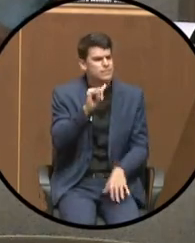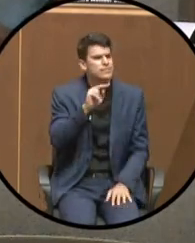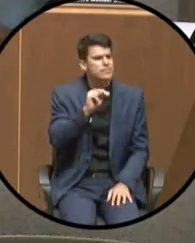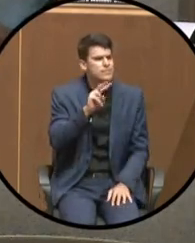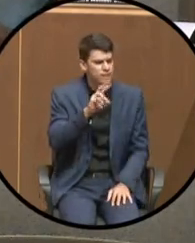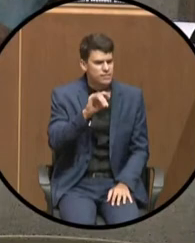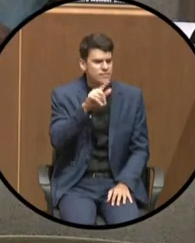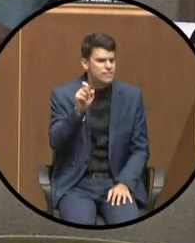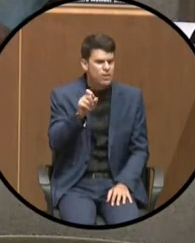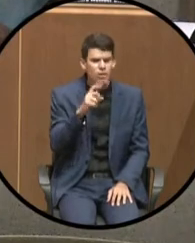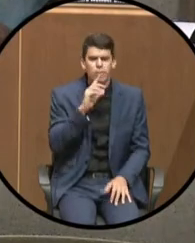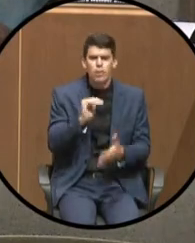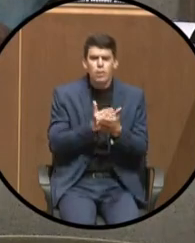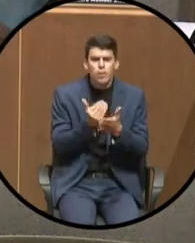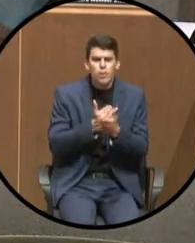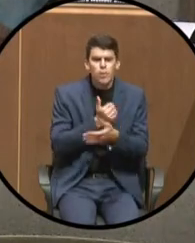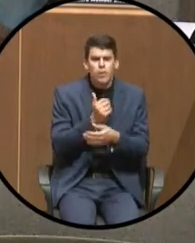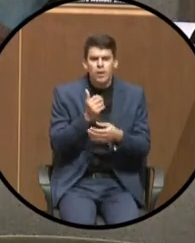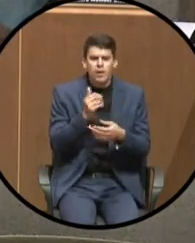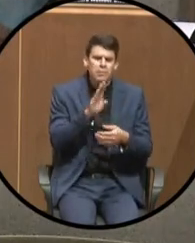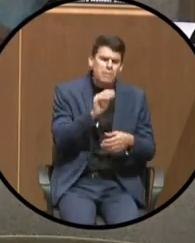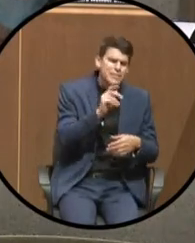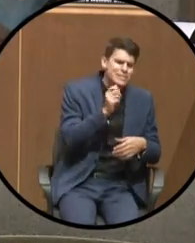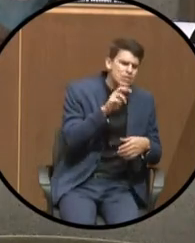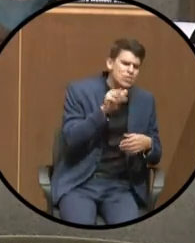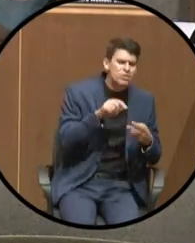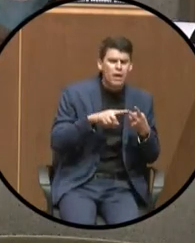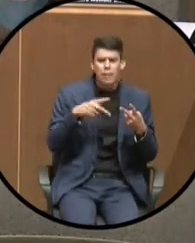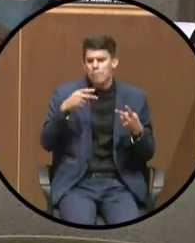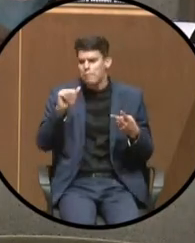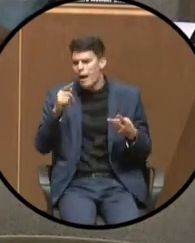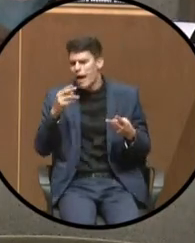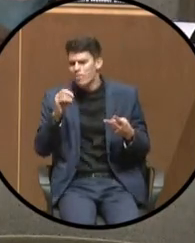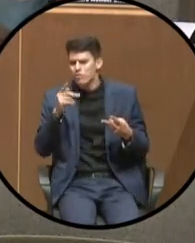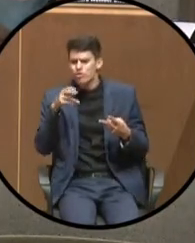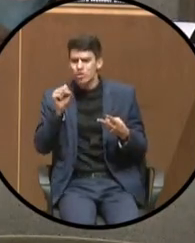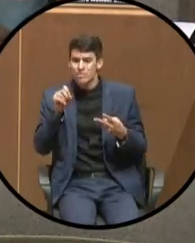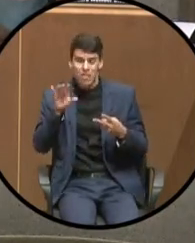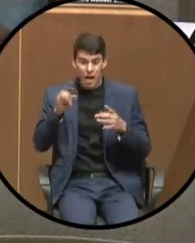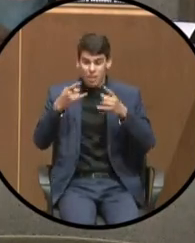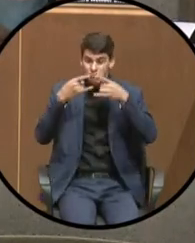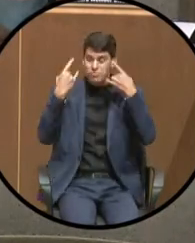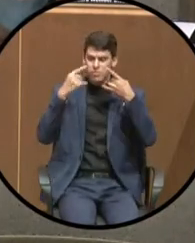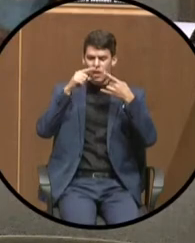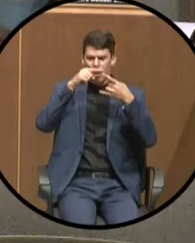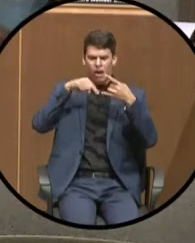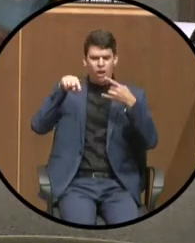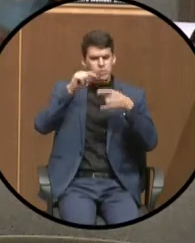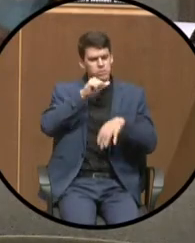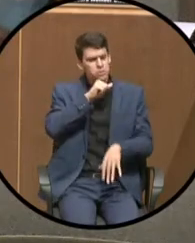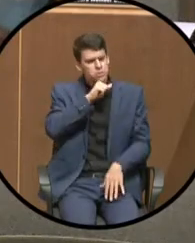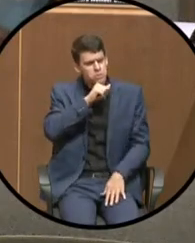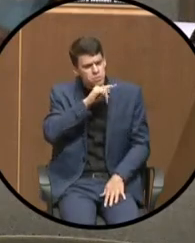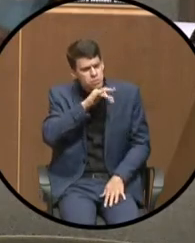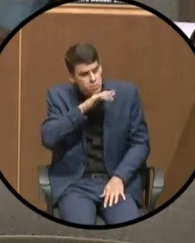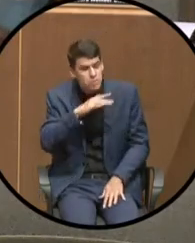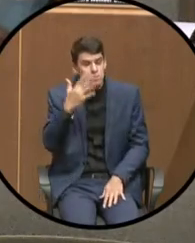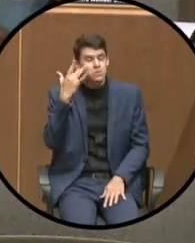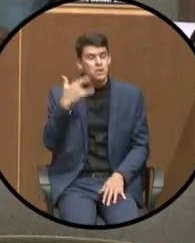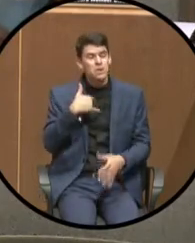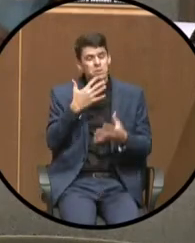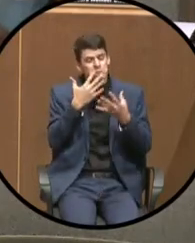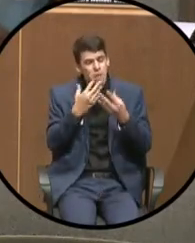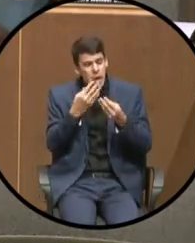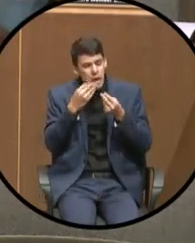the pathogens and the bacteria and fungi, that these masks are like breeding grounds where damp, moist, warm